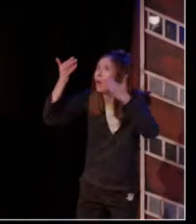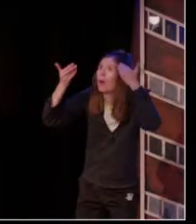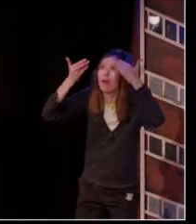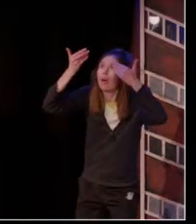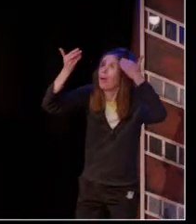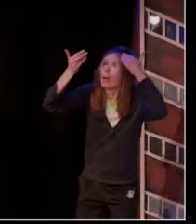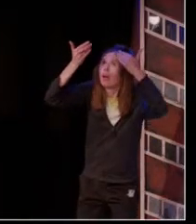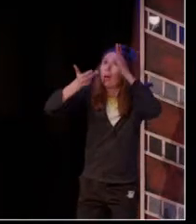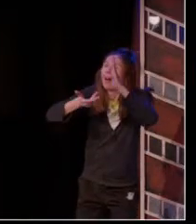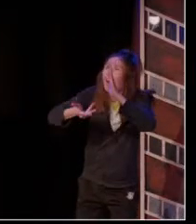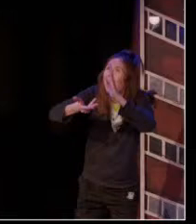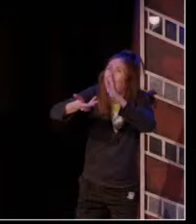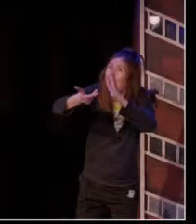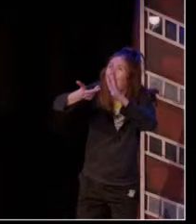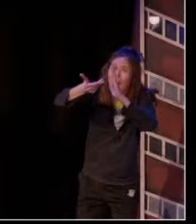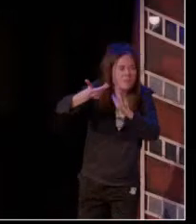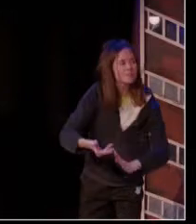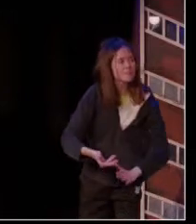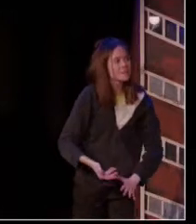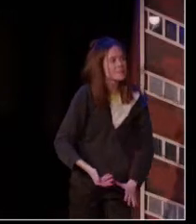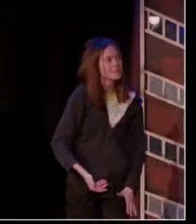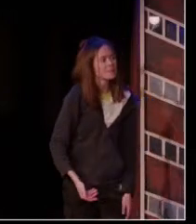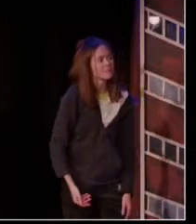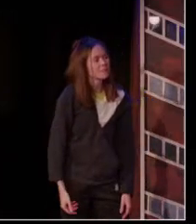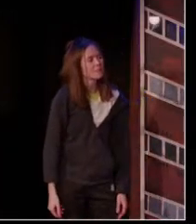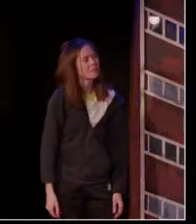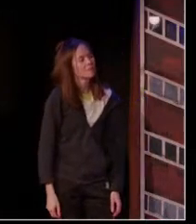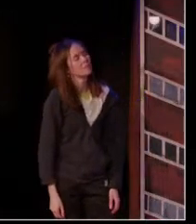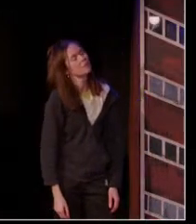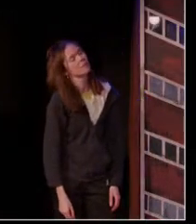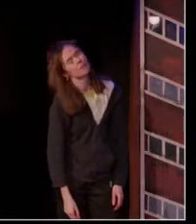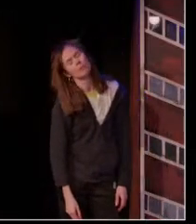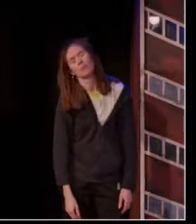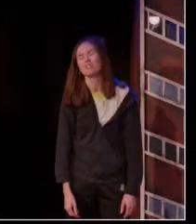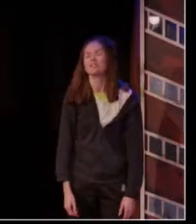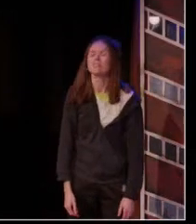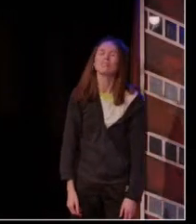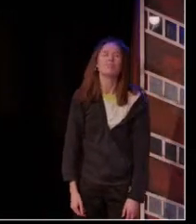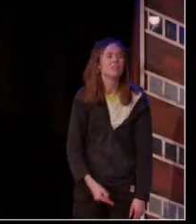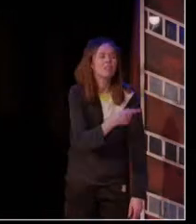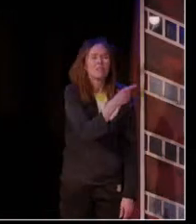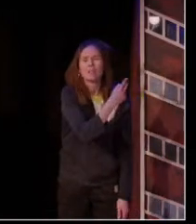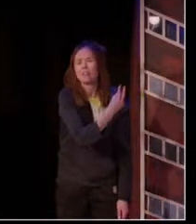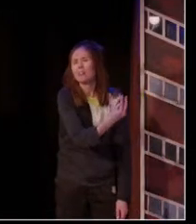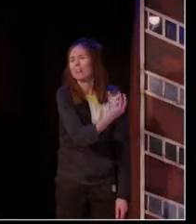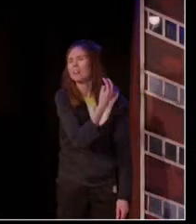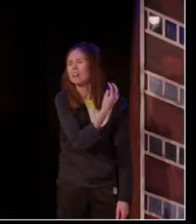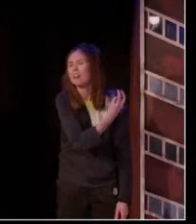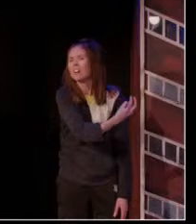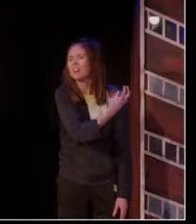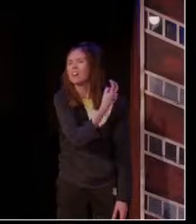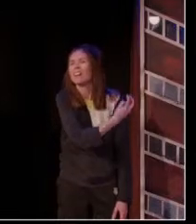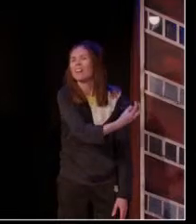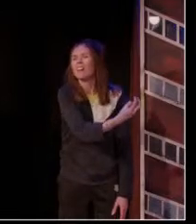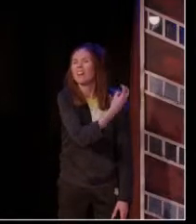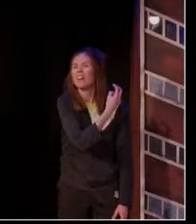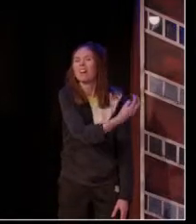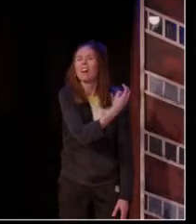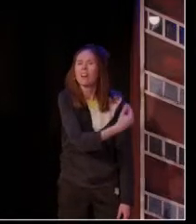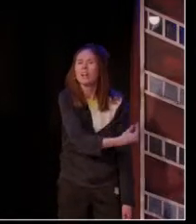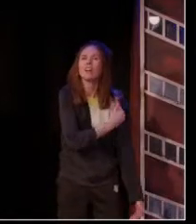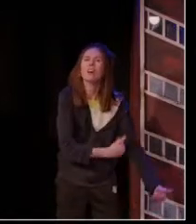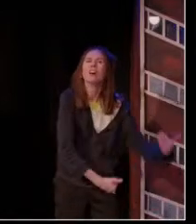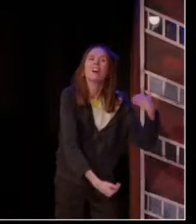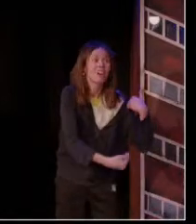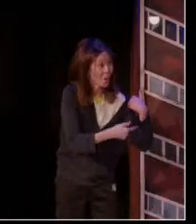stone was sound. A shrew, a boundless tongue, who browbeats her husband and